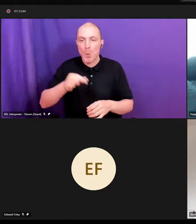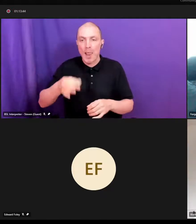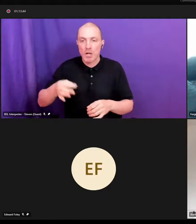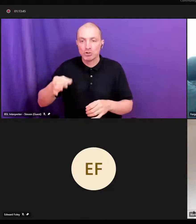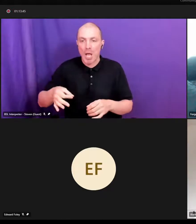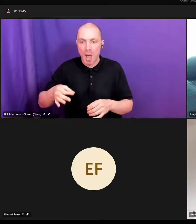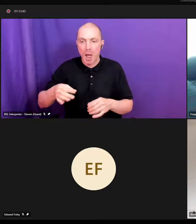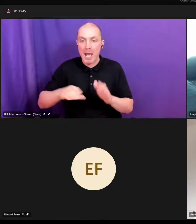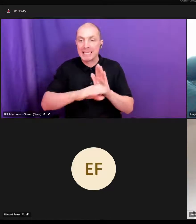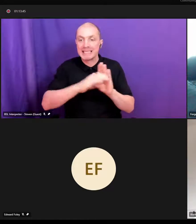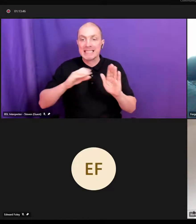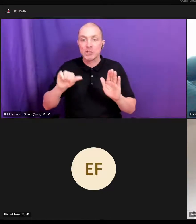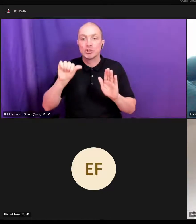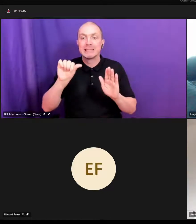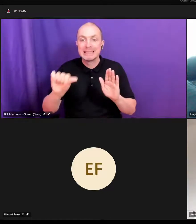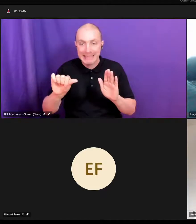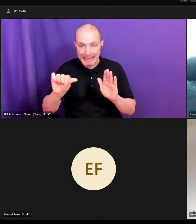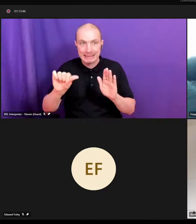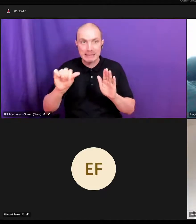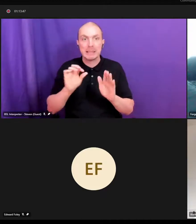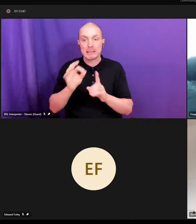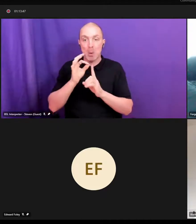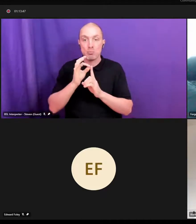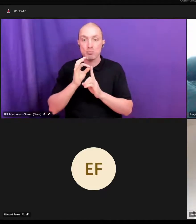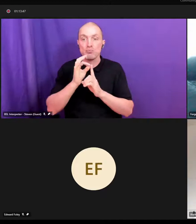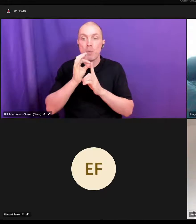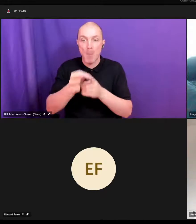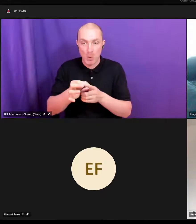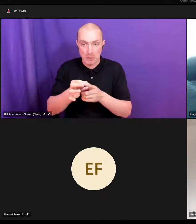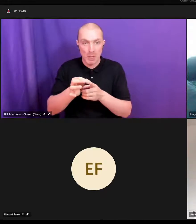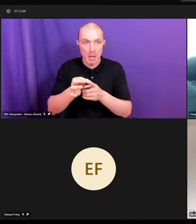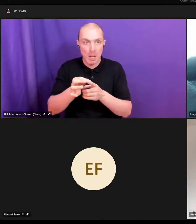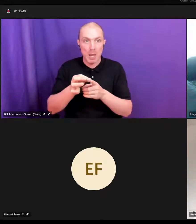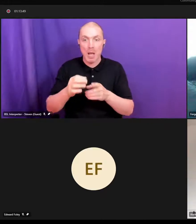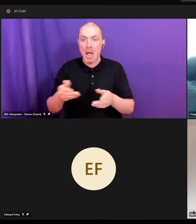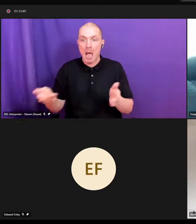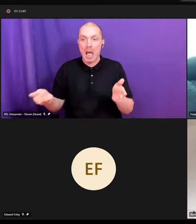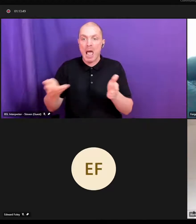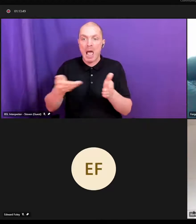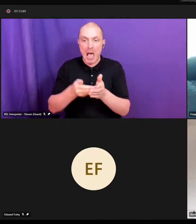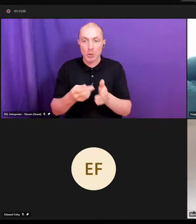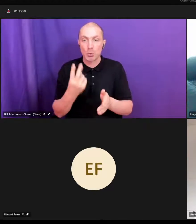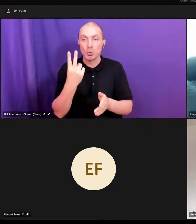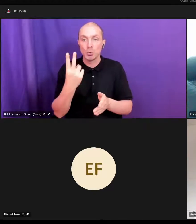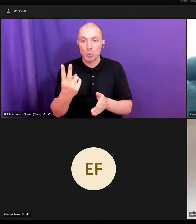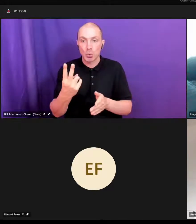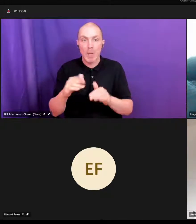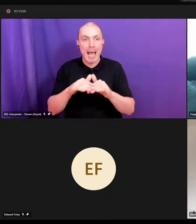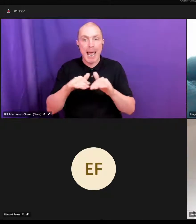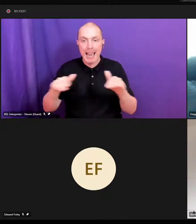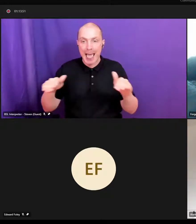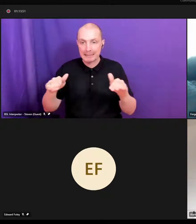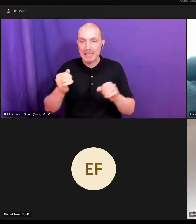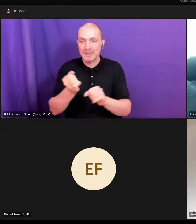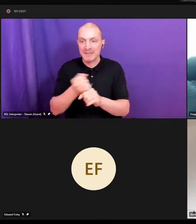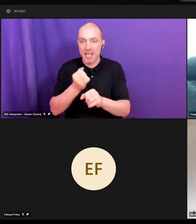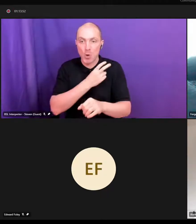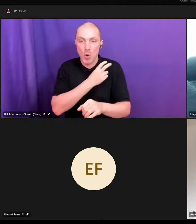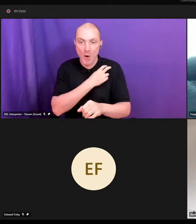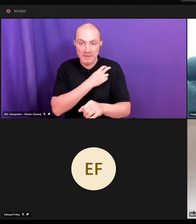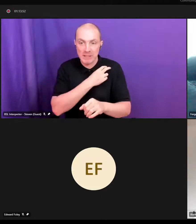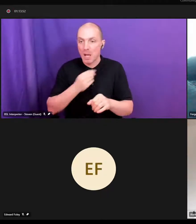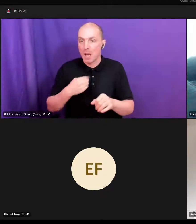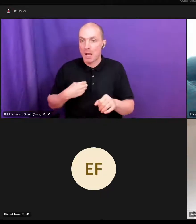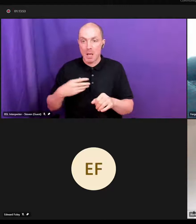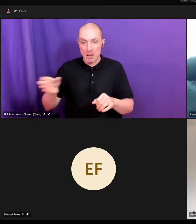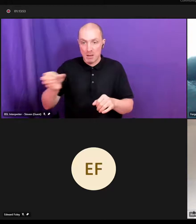report highlights that it's proposed that we add 2 landscape development officers to the existing establishment for a fixed period of